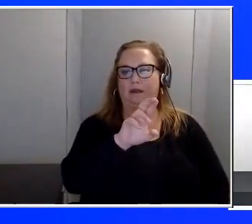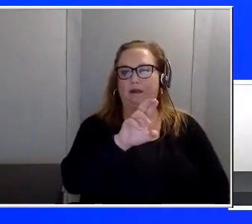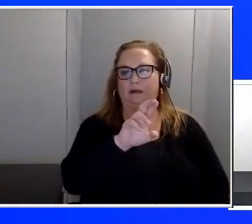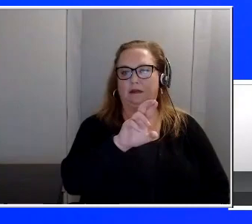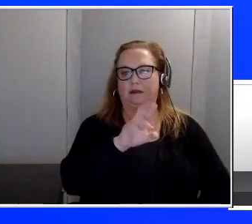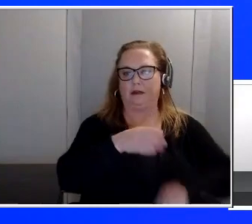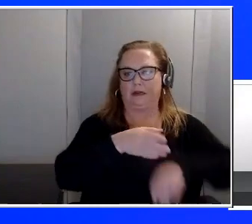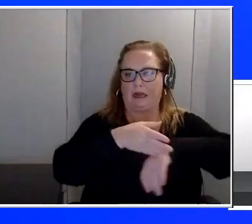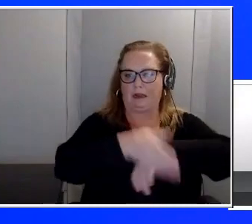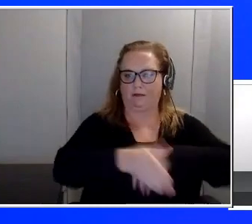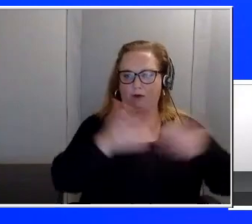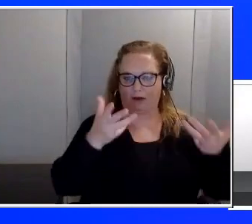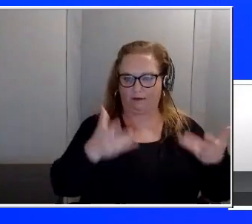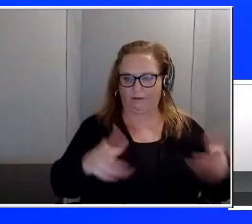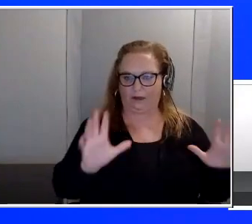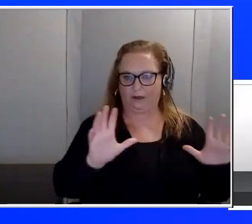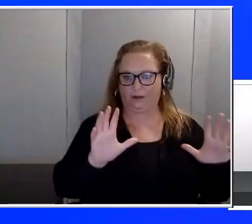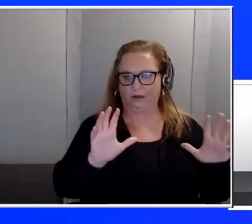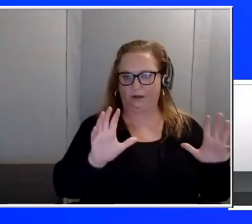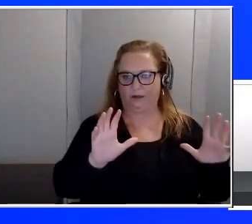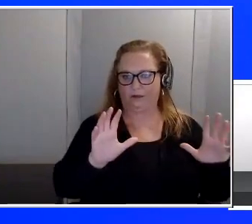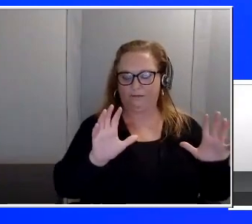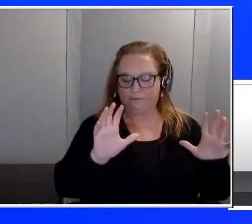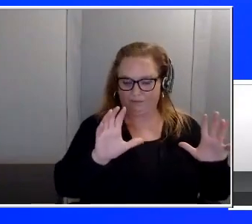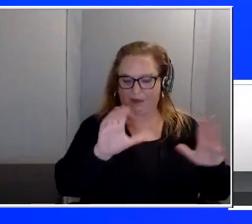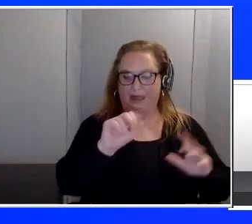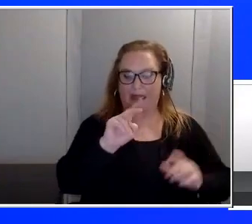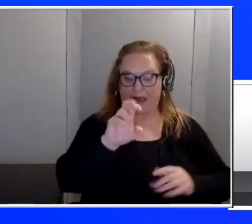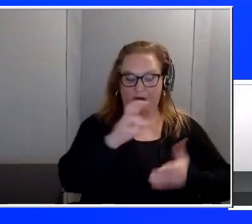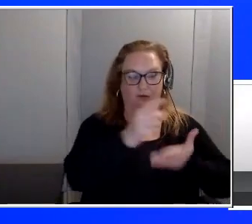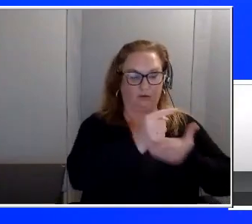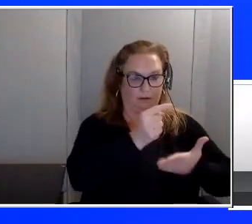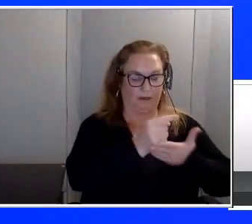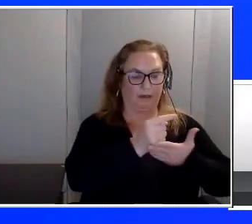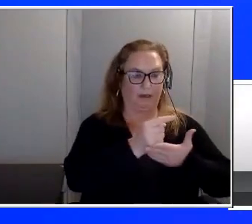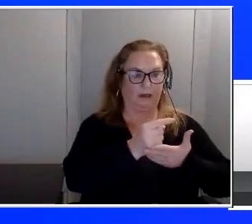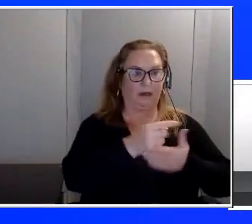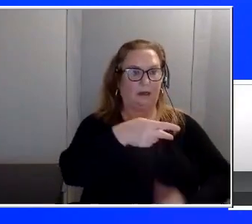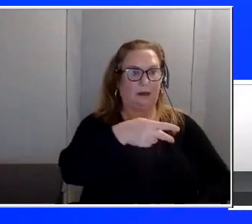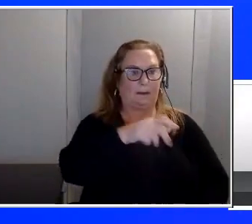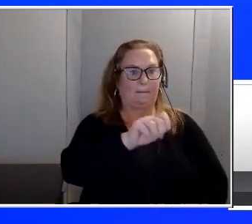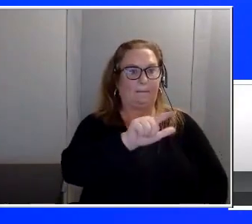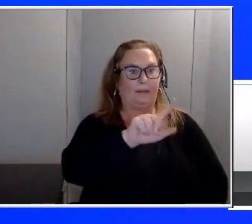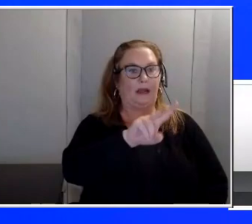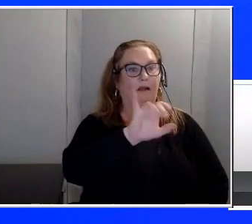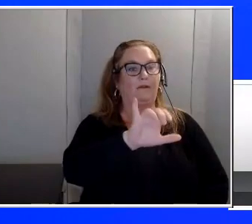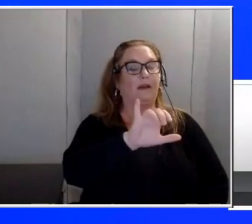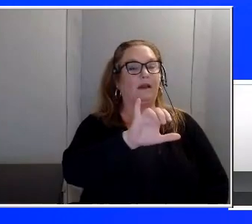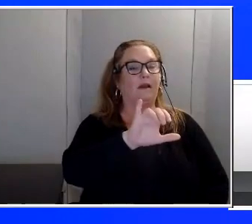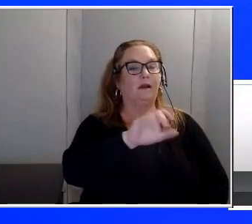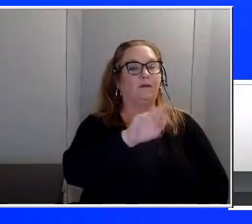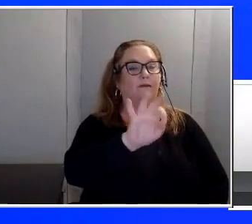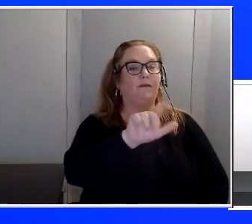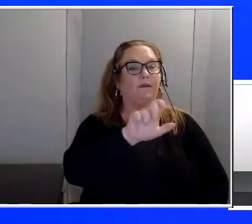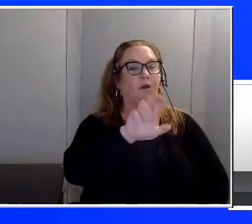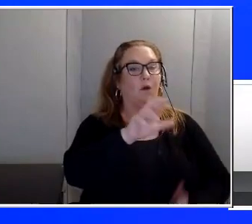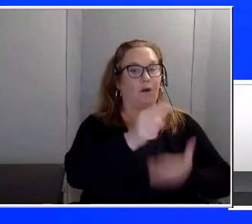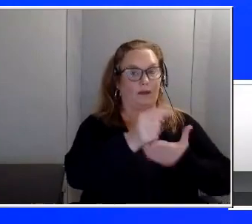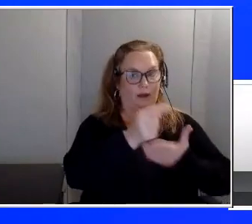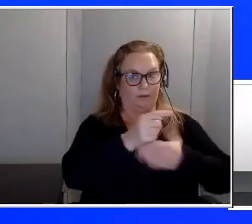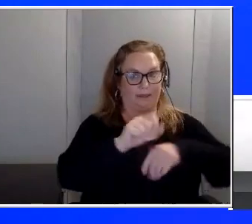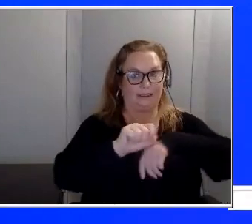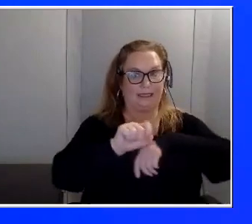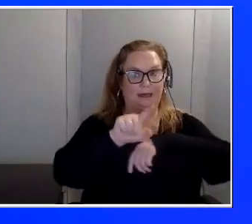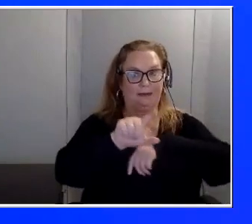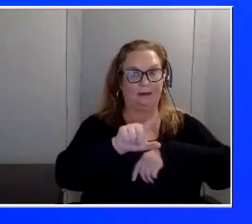I finished that, I had gone to see pelvic floor therapy, and my pelvic floor therapist sent me actually